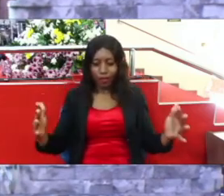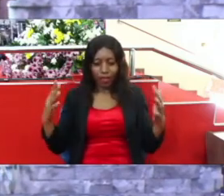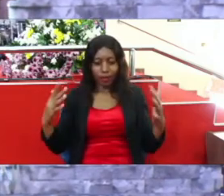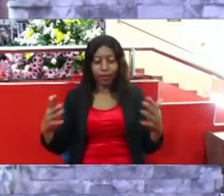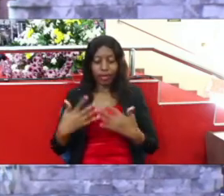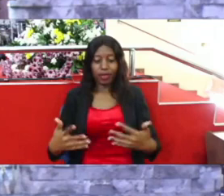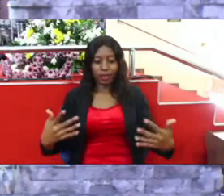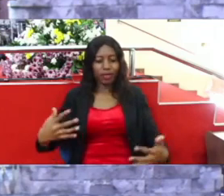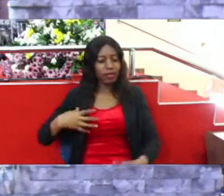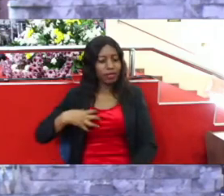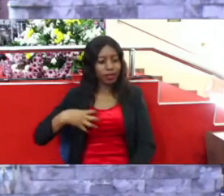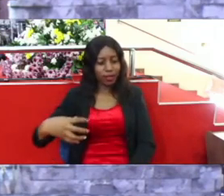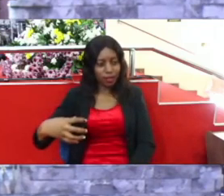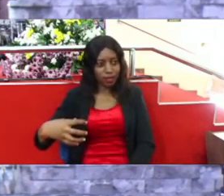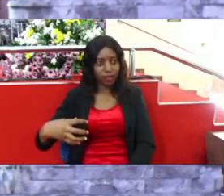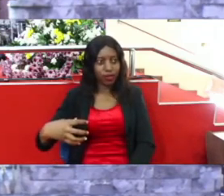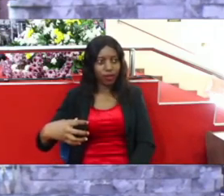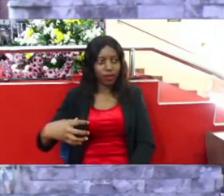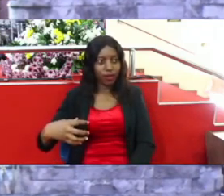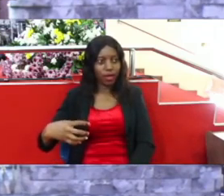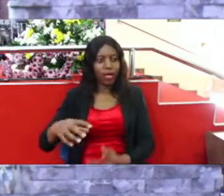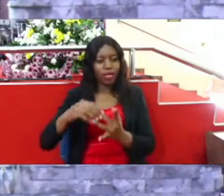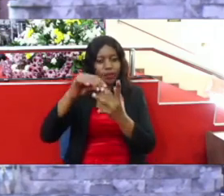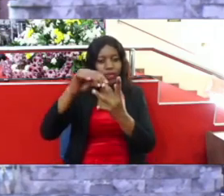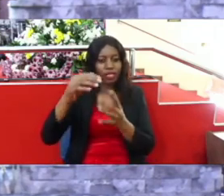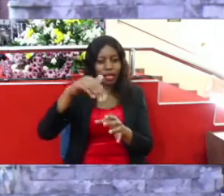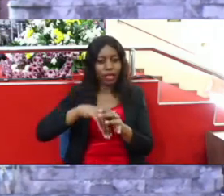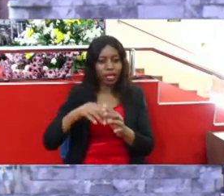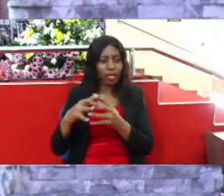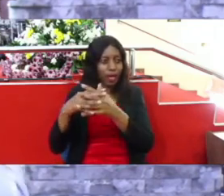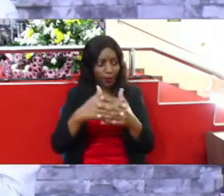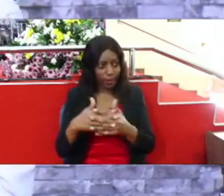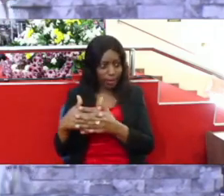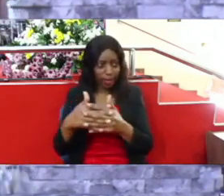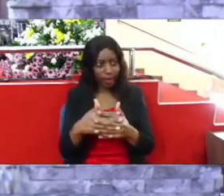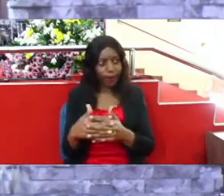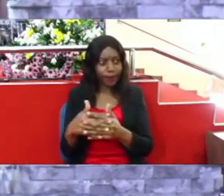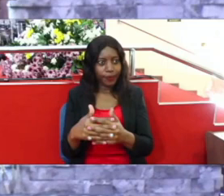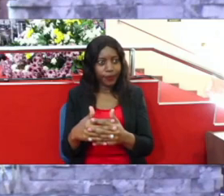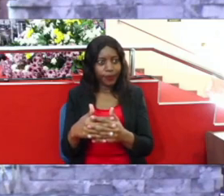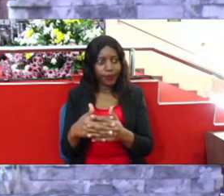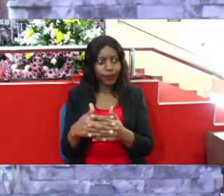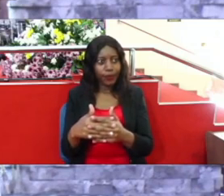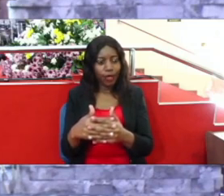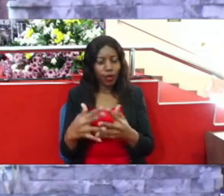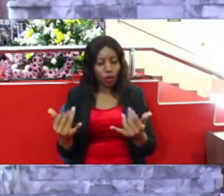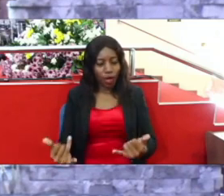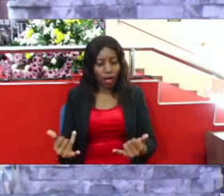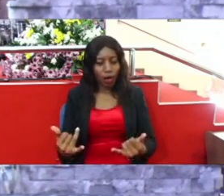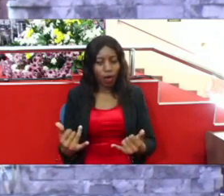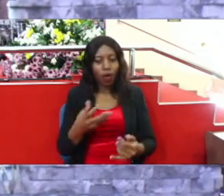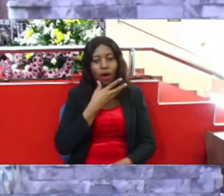think it happens a lot in the West. I haven't heard a lot of that in Africa. Mara nyingi hufanyika pale magharibi alipofikia hapa Afrika. This guy decides it's time